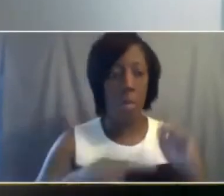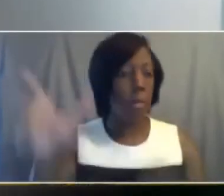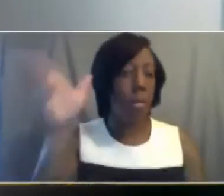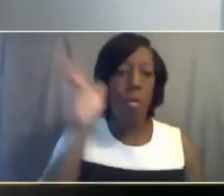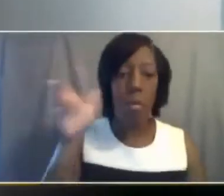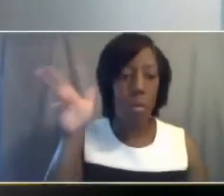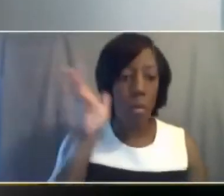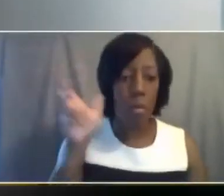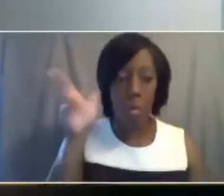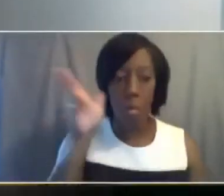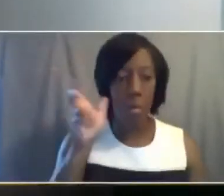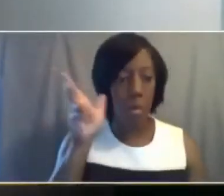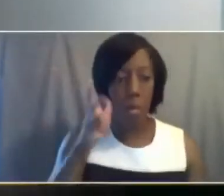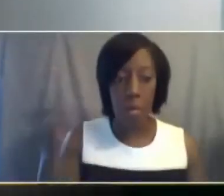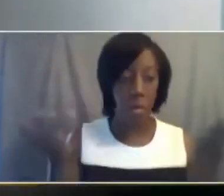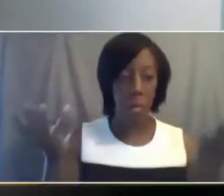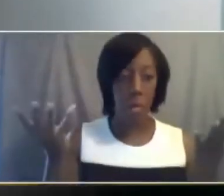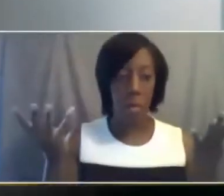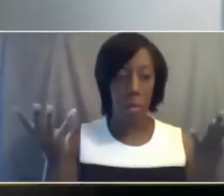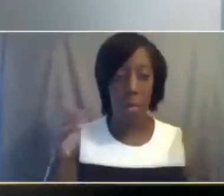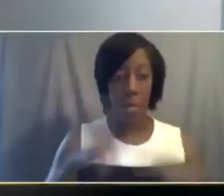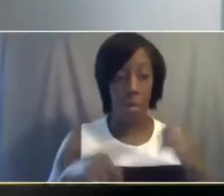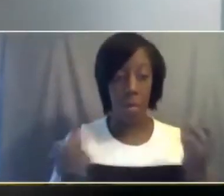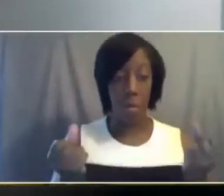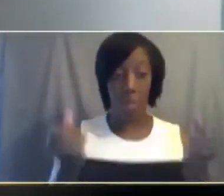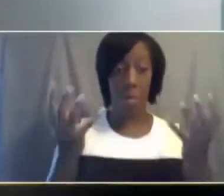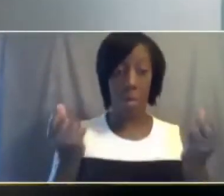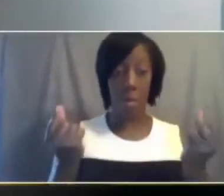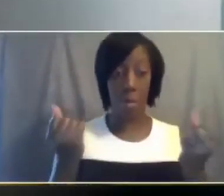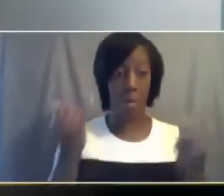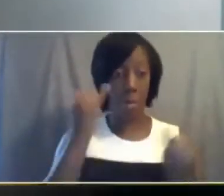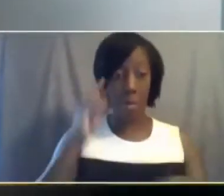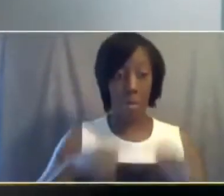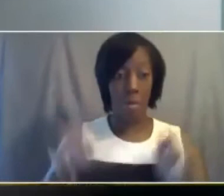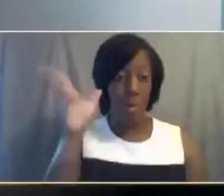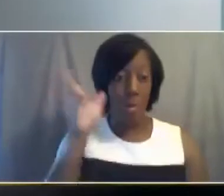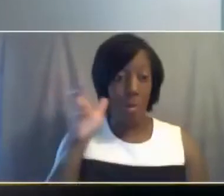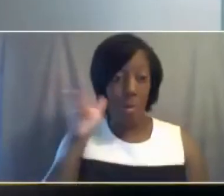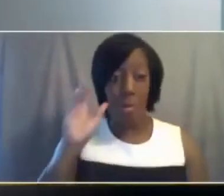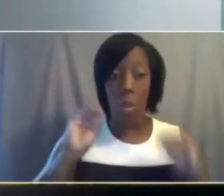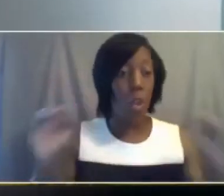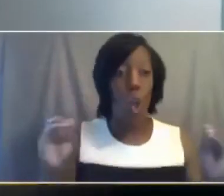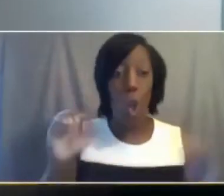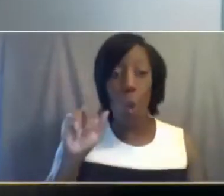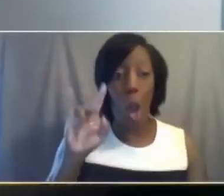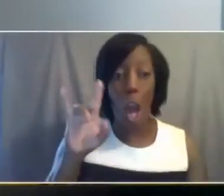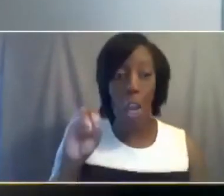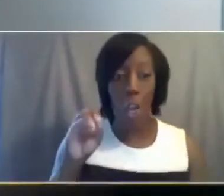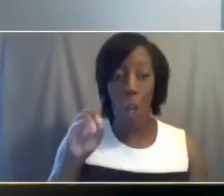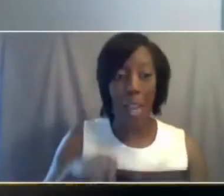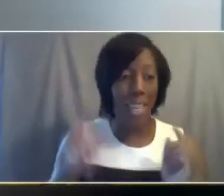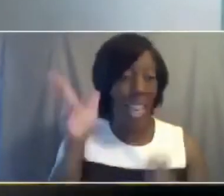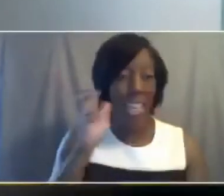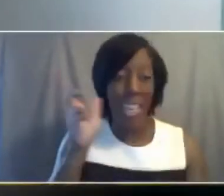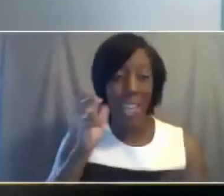called Clergy and Laity Concerned, which was a protest group that came out of the Vietnam